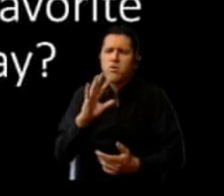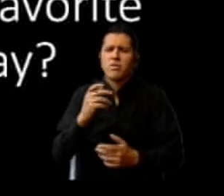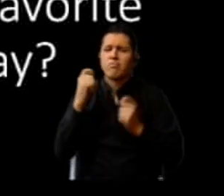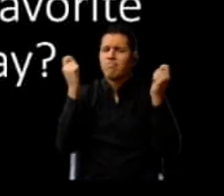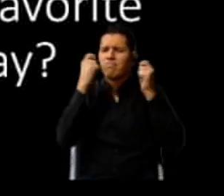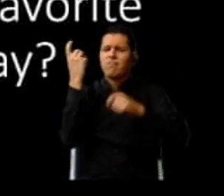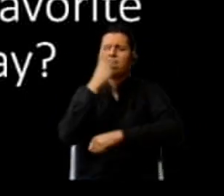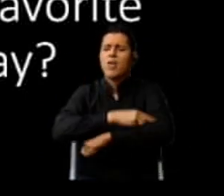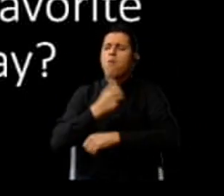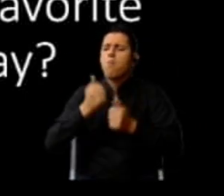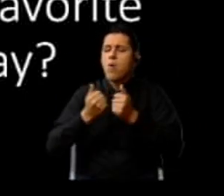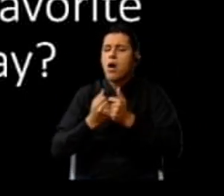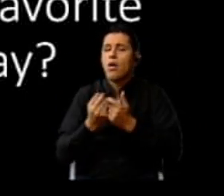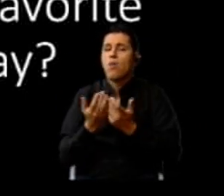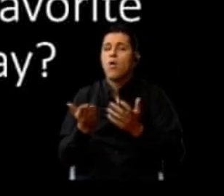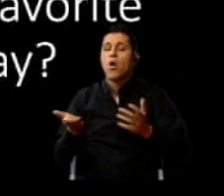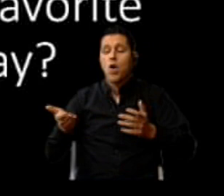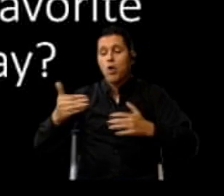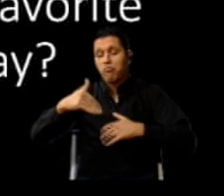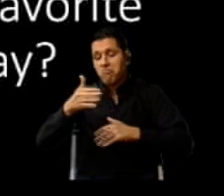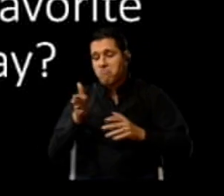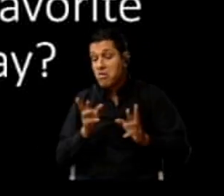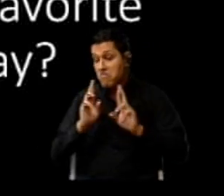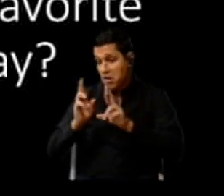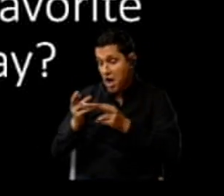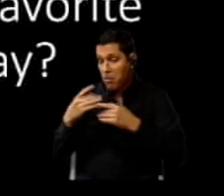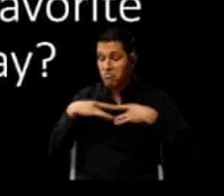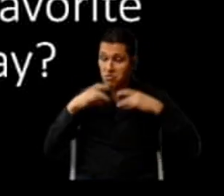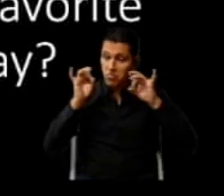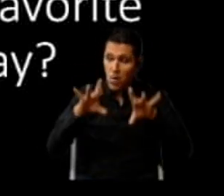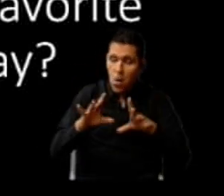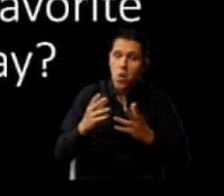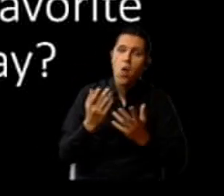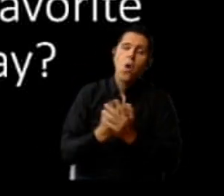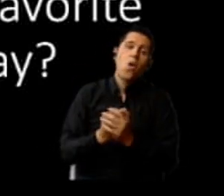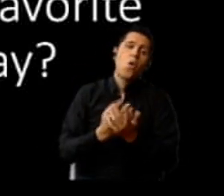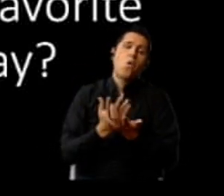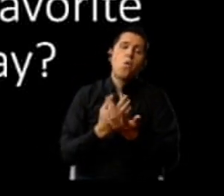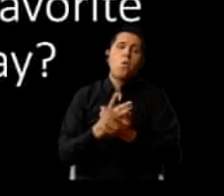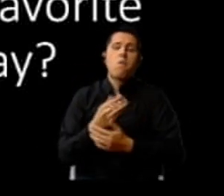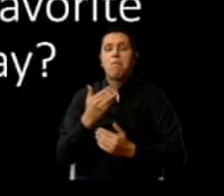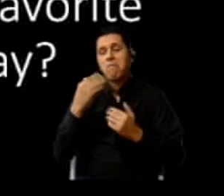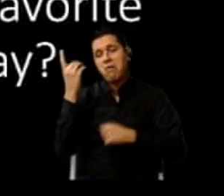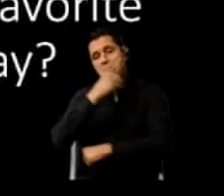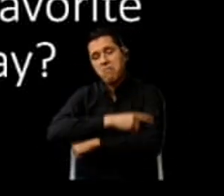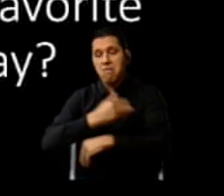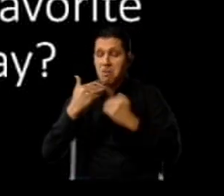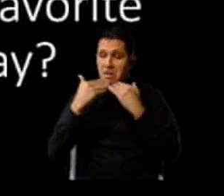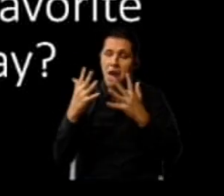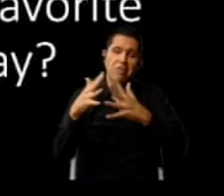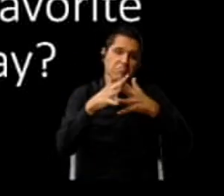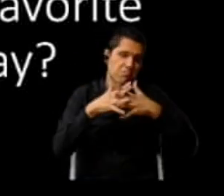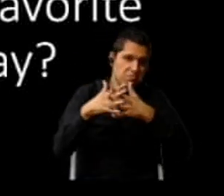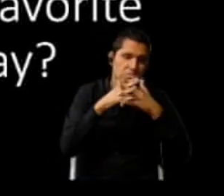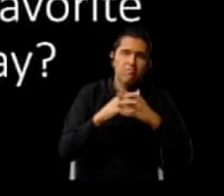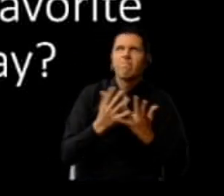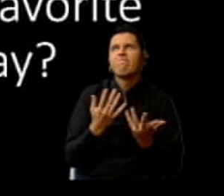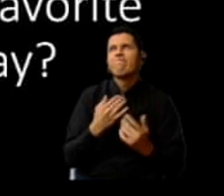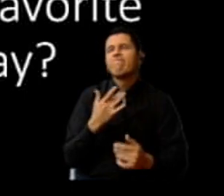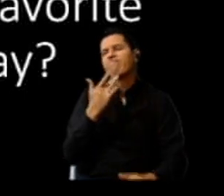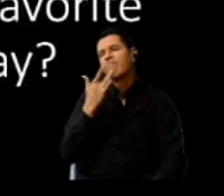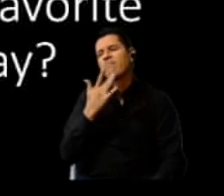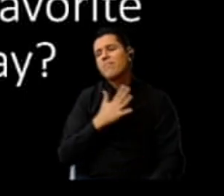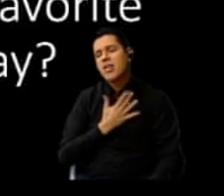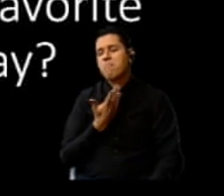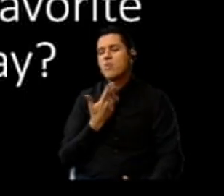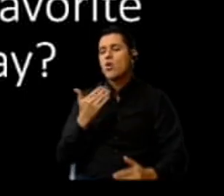Boxing Day in Australia, or B, Thanksgiving in the United States? I like Boxing Day in